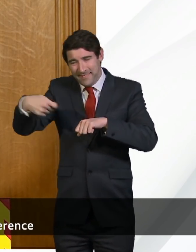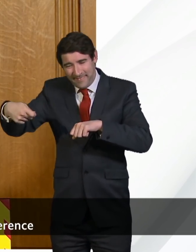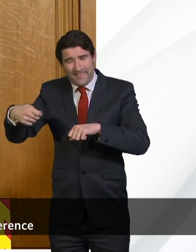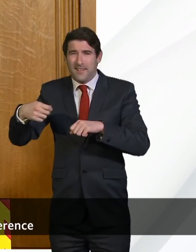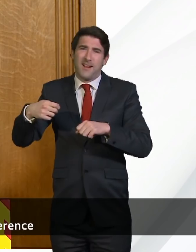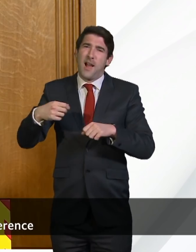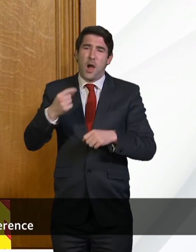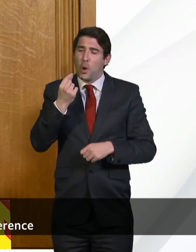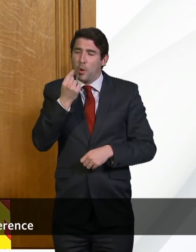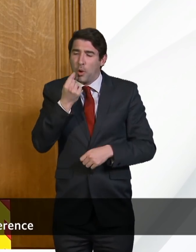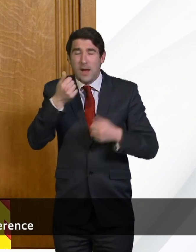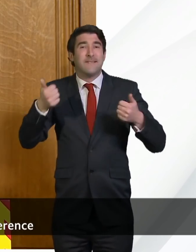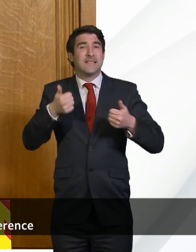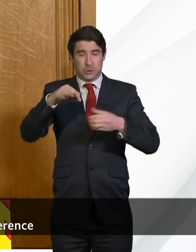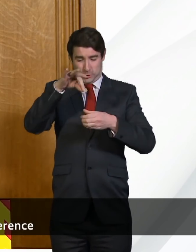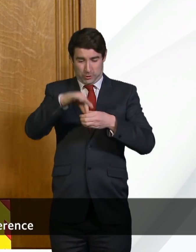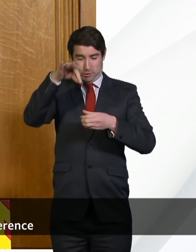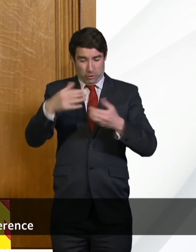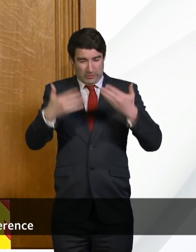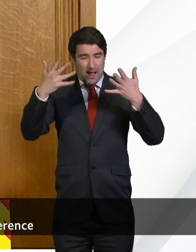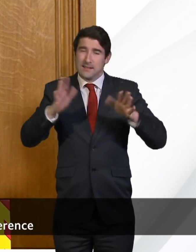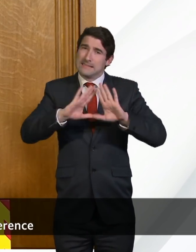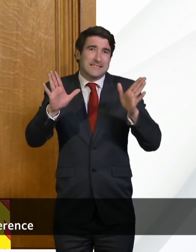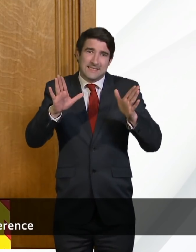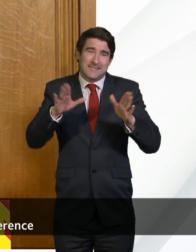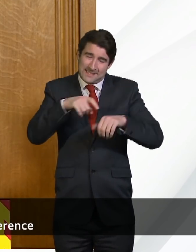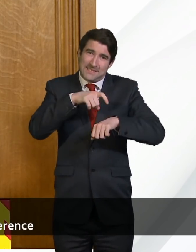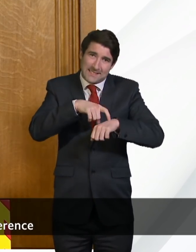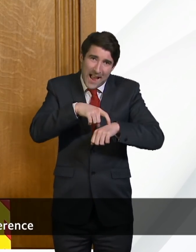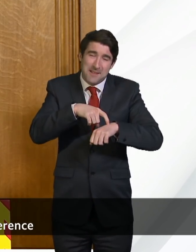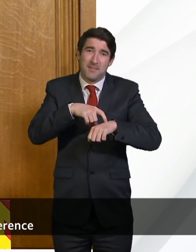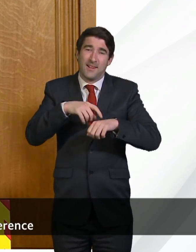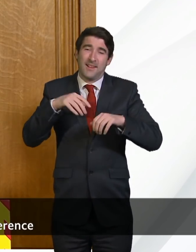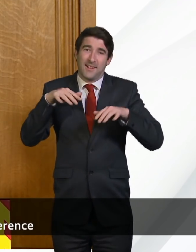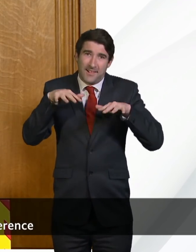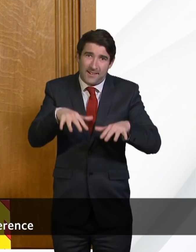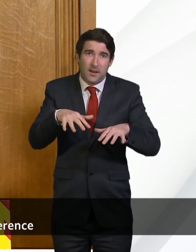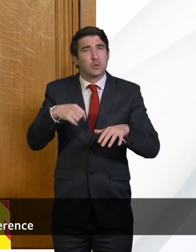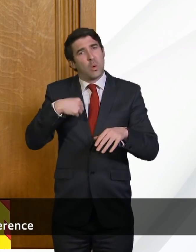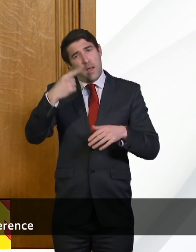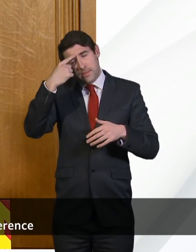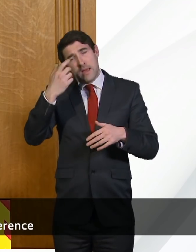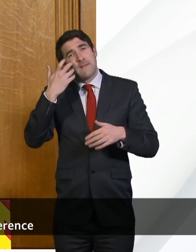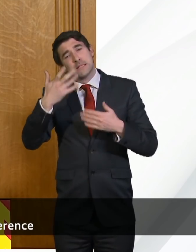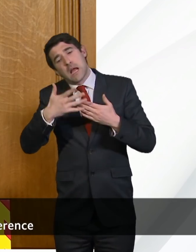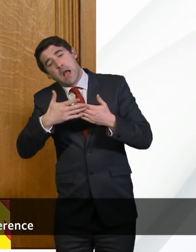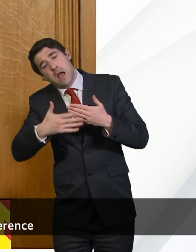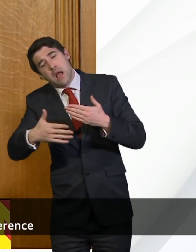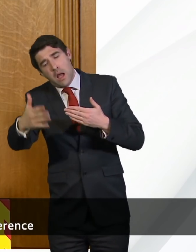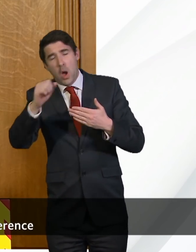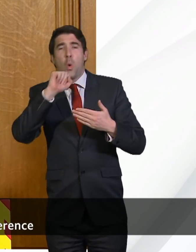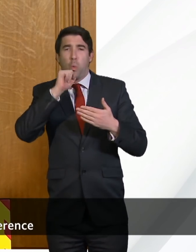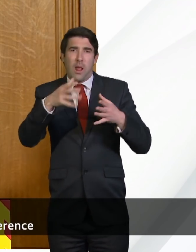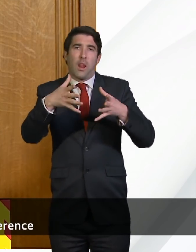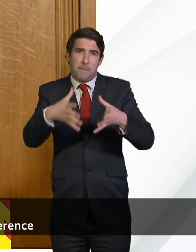whole process is going up every single day this month. I expect to see an increase in the number of tests that go out and the number of results that come